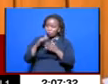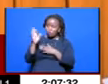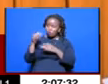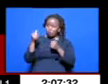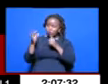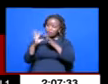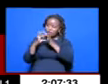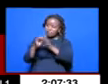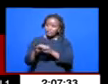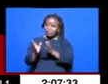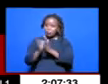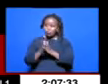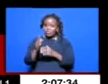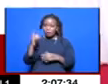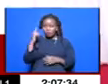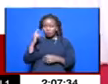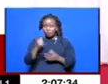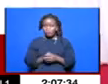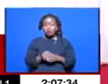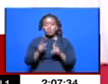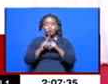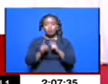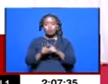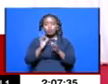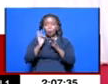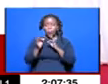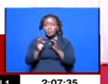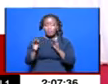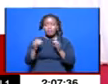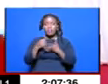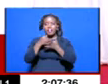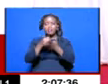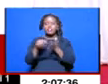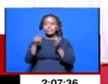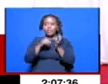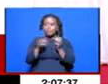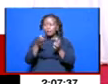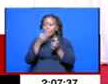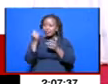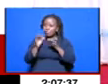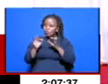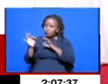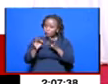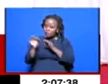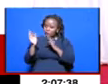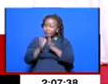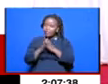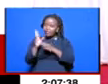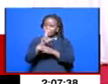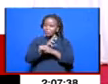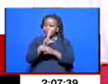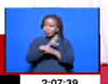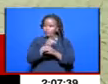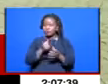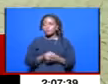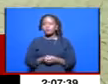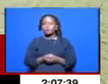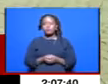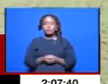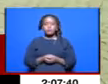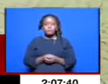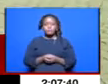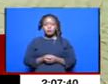laws, more so if they assist us better to interpret and apply them.